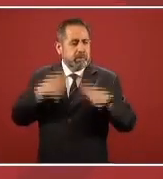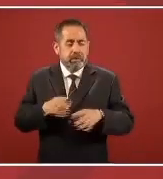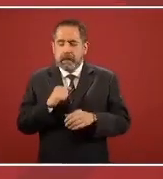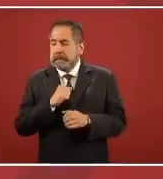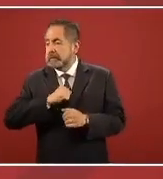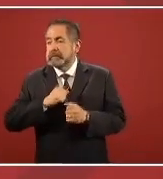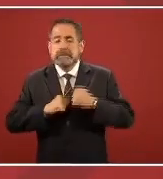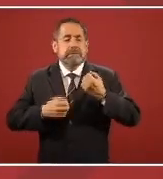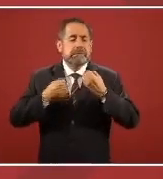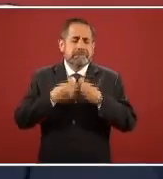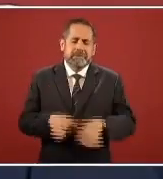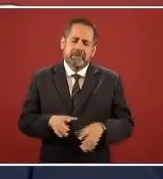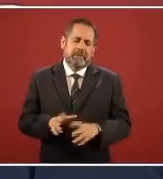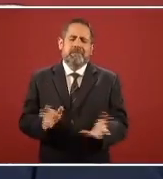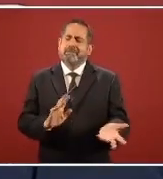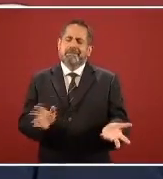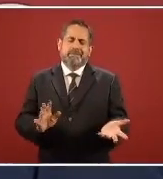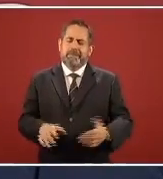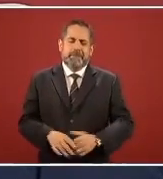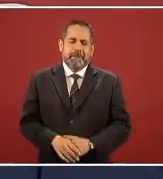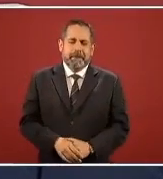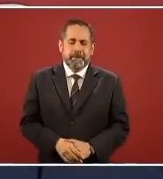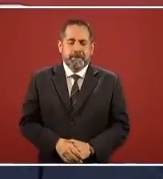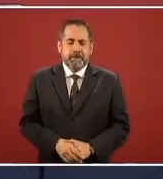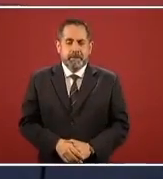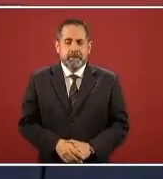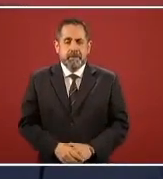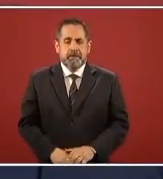in influentialism.